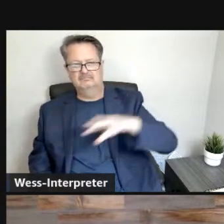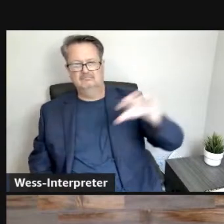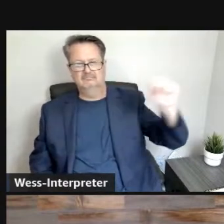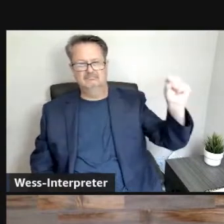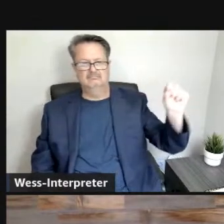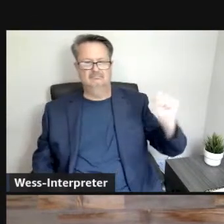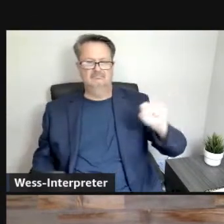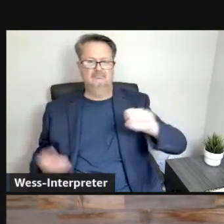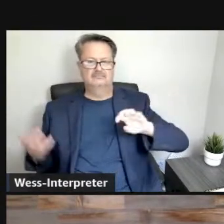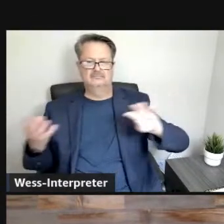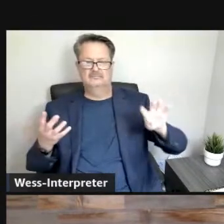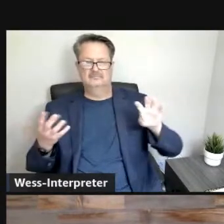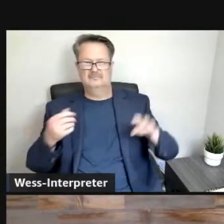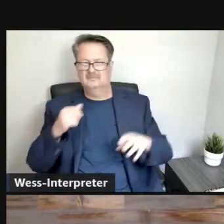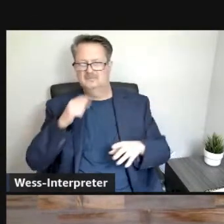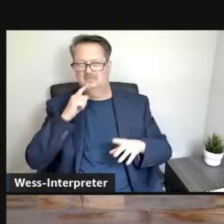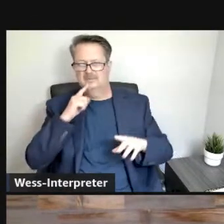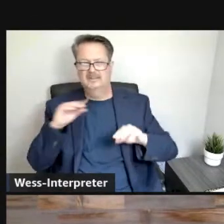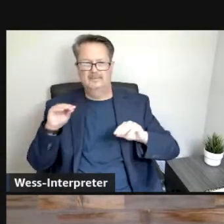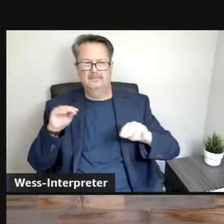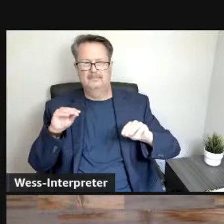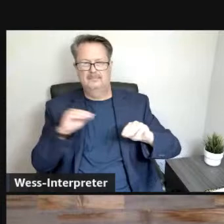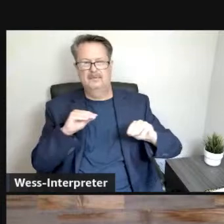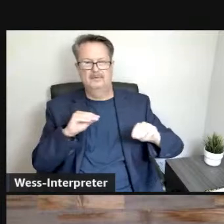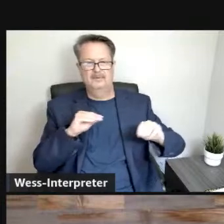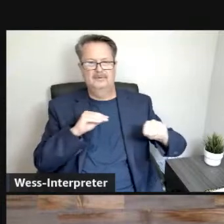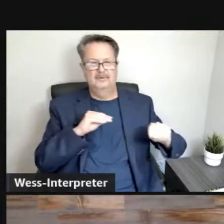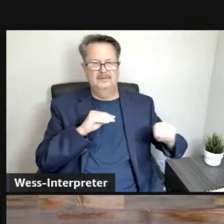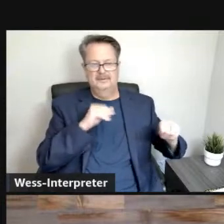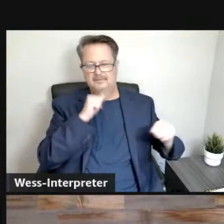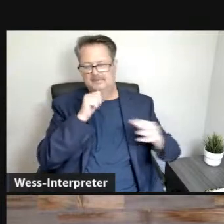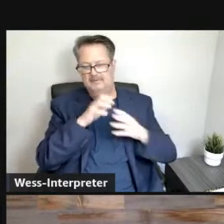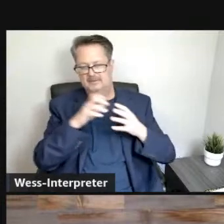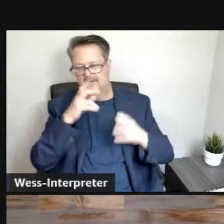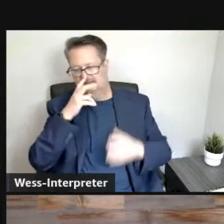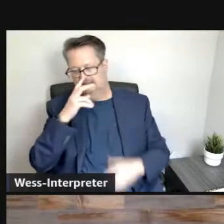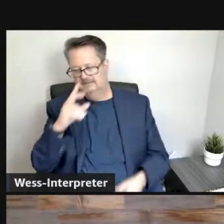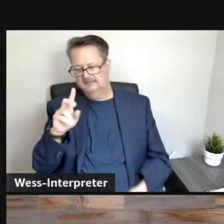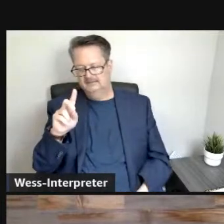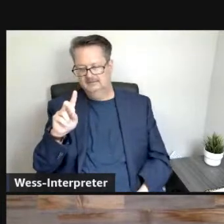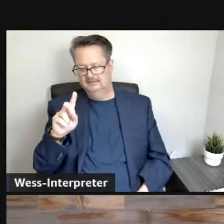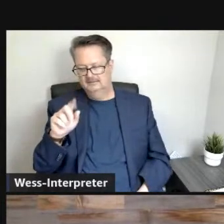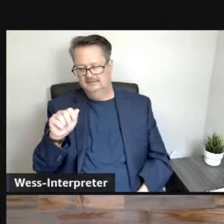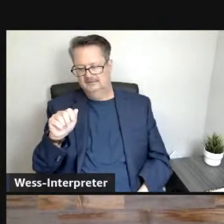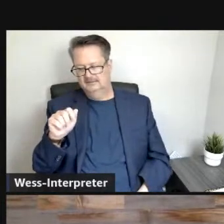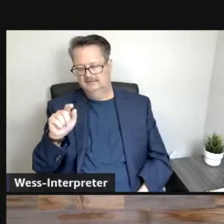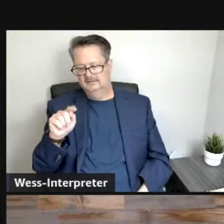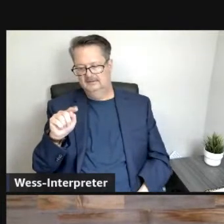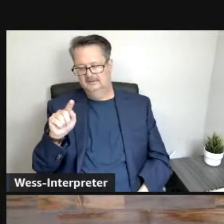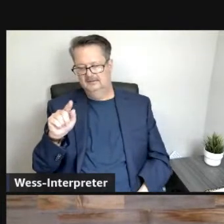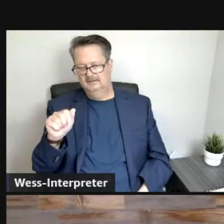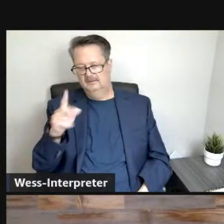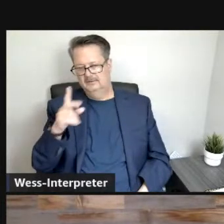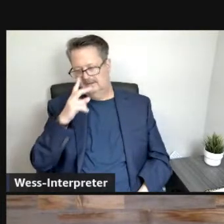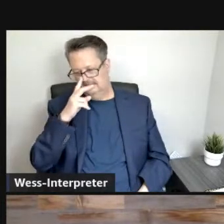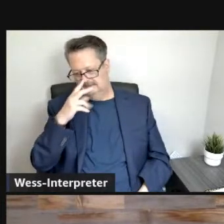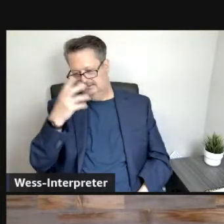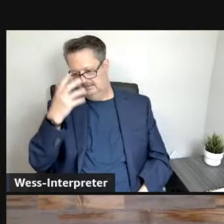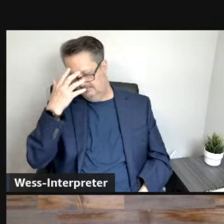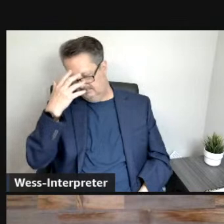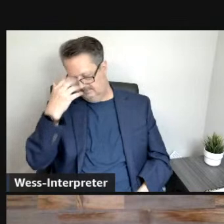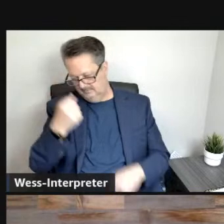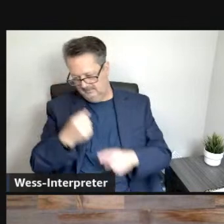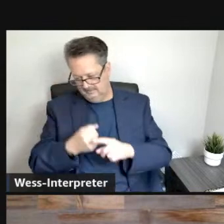so much. So you can see all of those data. You can have the memory impact. You can see the